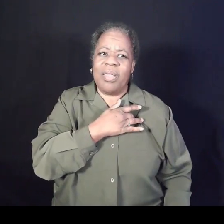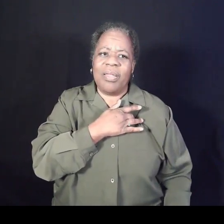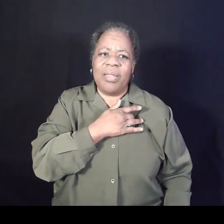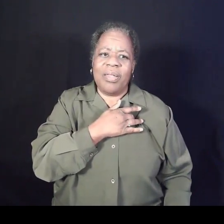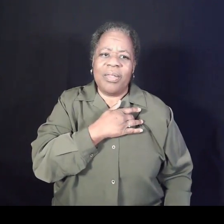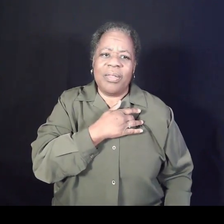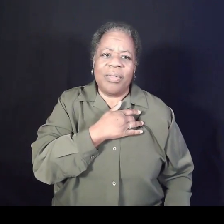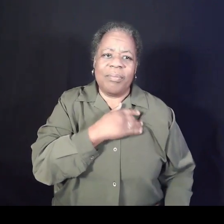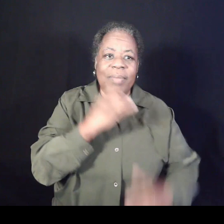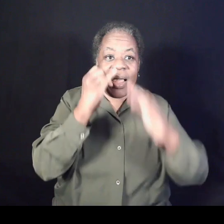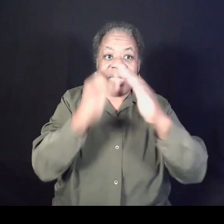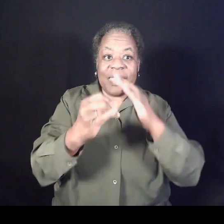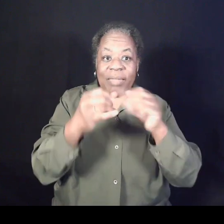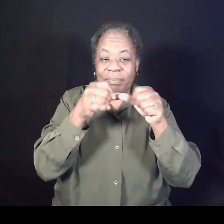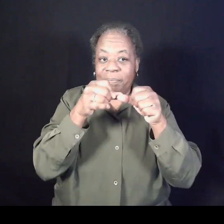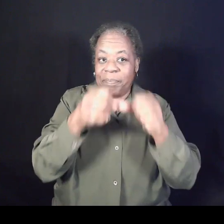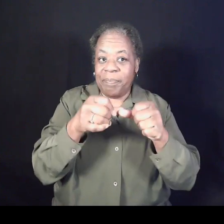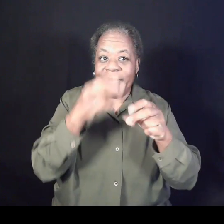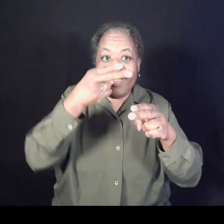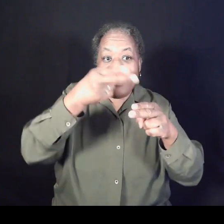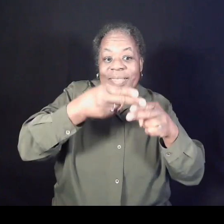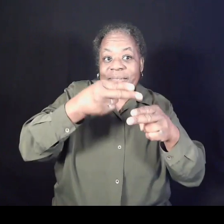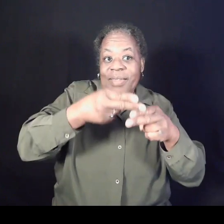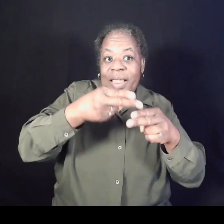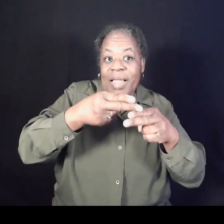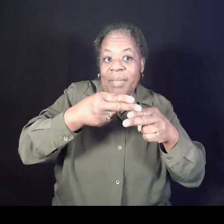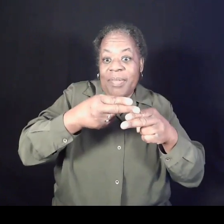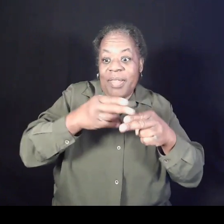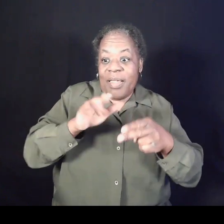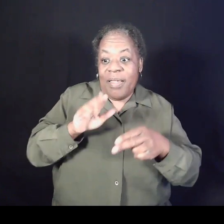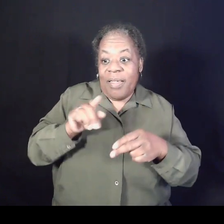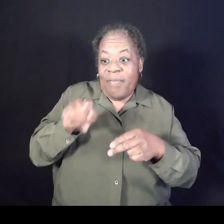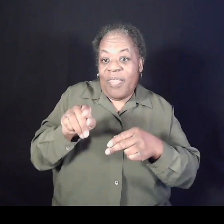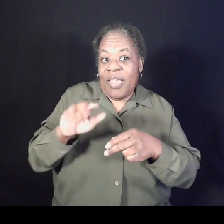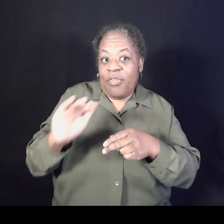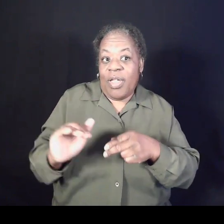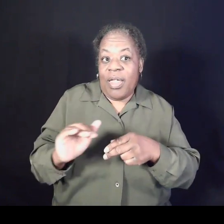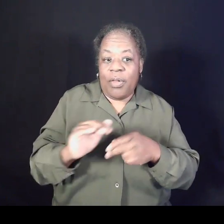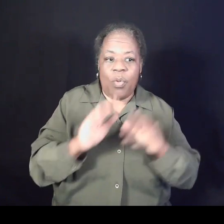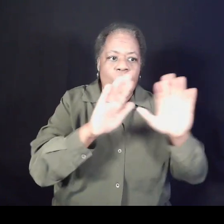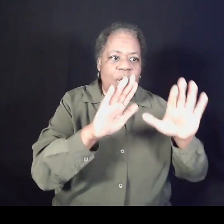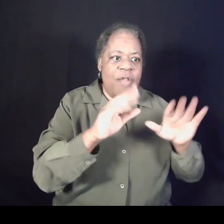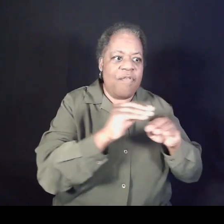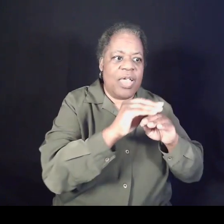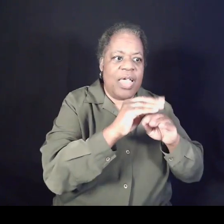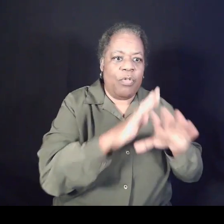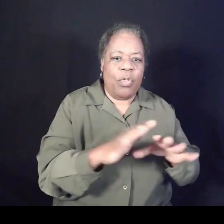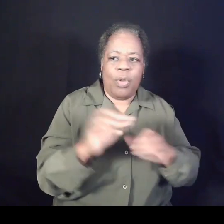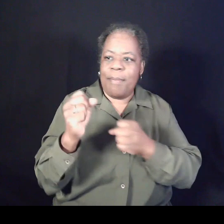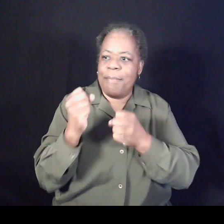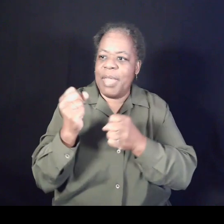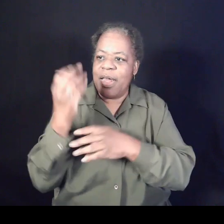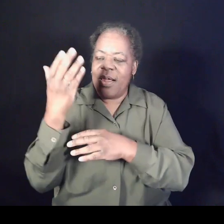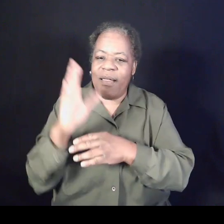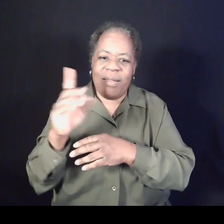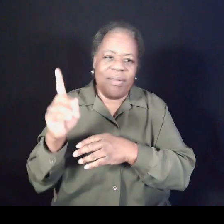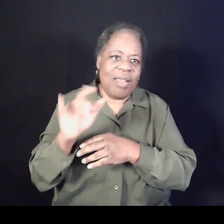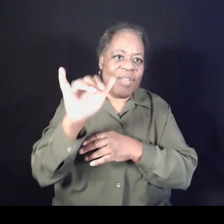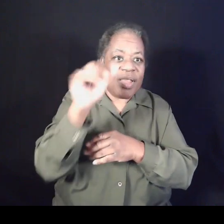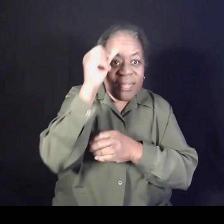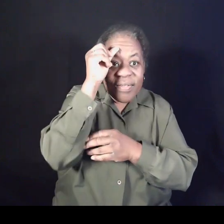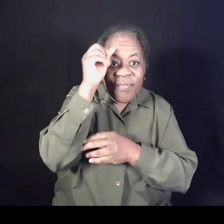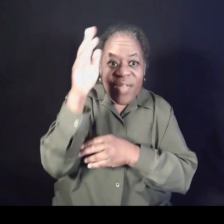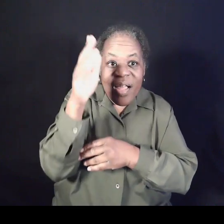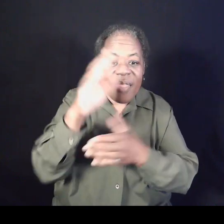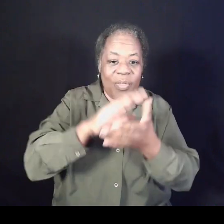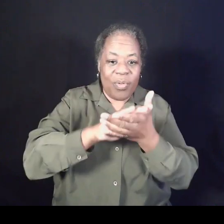Isaiah goes on to give us the name or the names of this child: Wonderful Counselor, Mighty God, Everlasting Father,